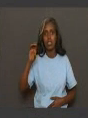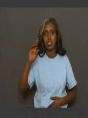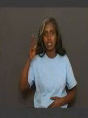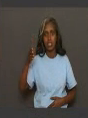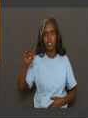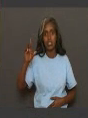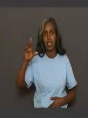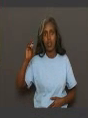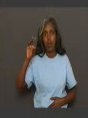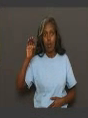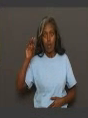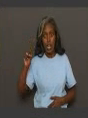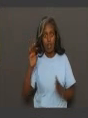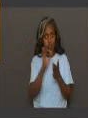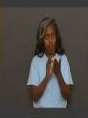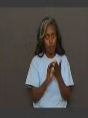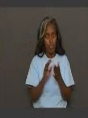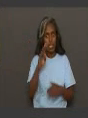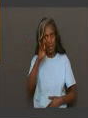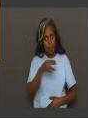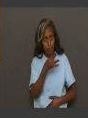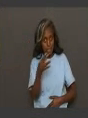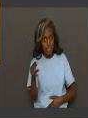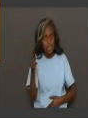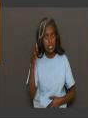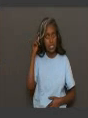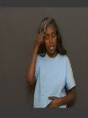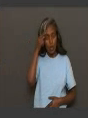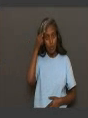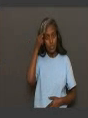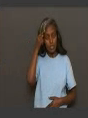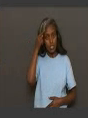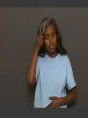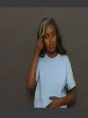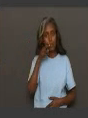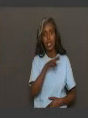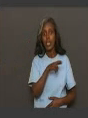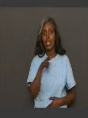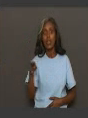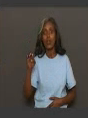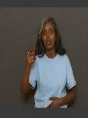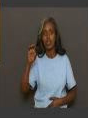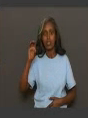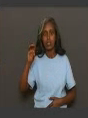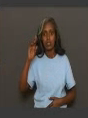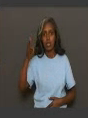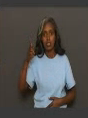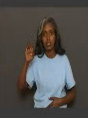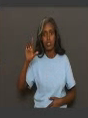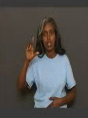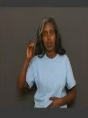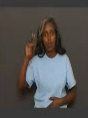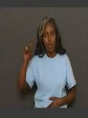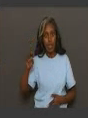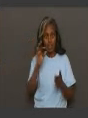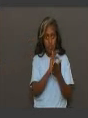form. A matrix is considered to be in row echelon form